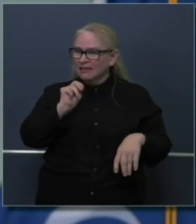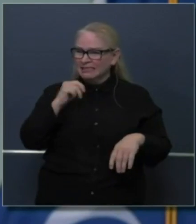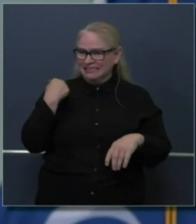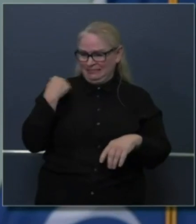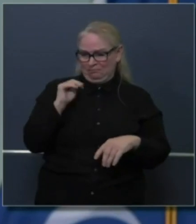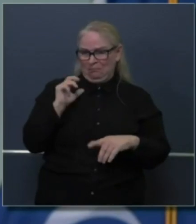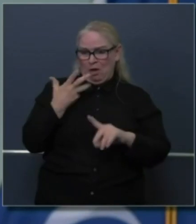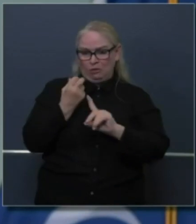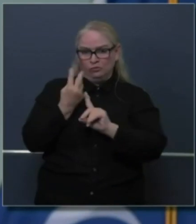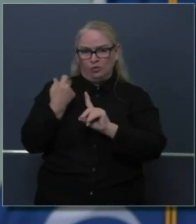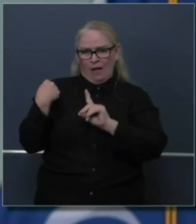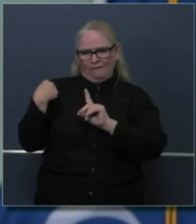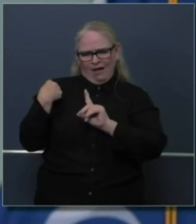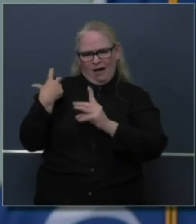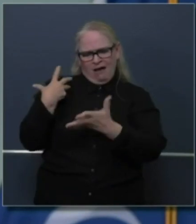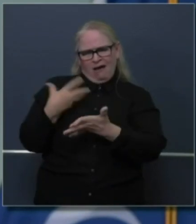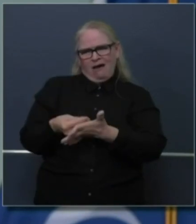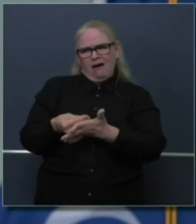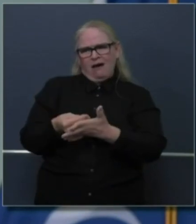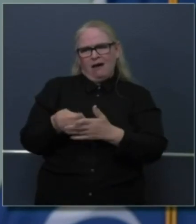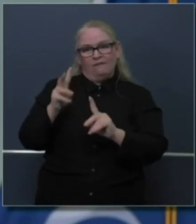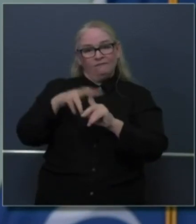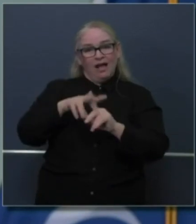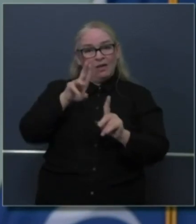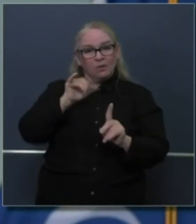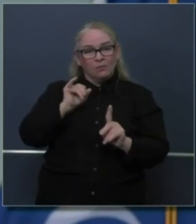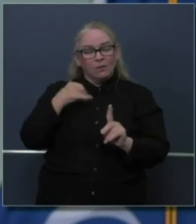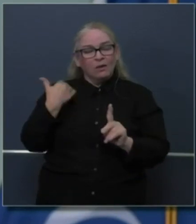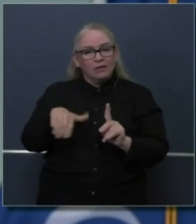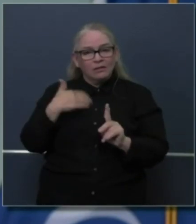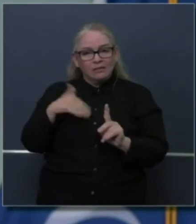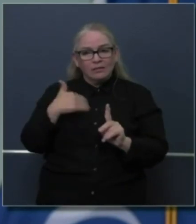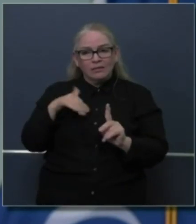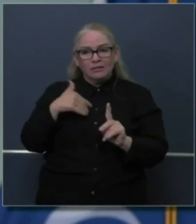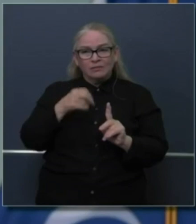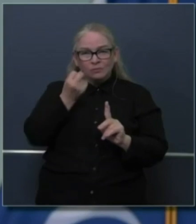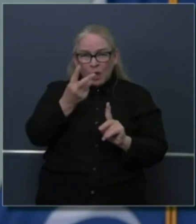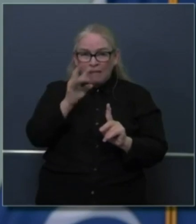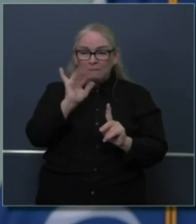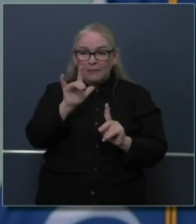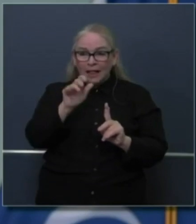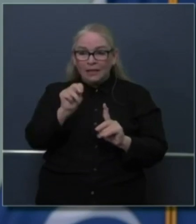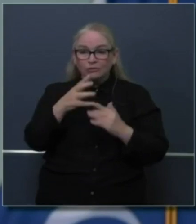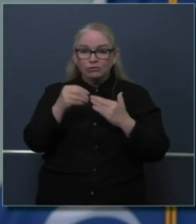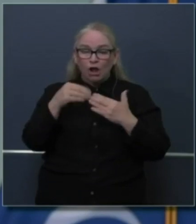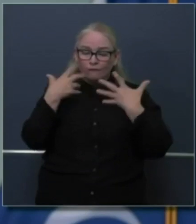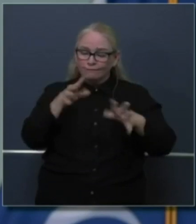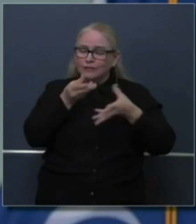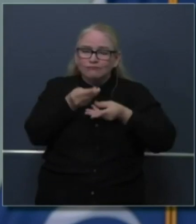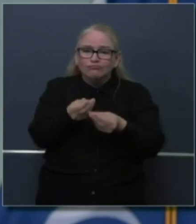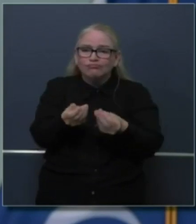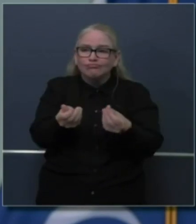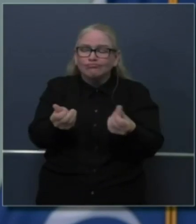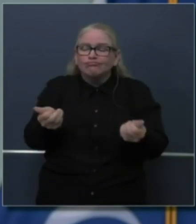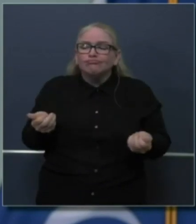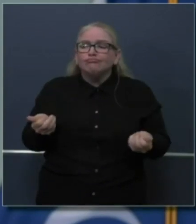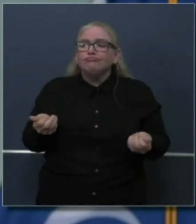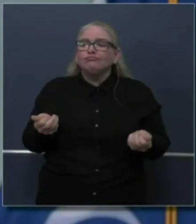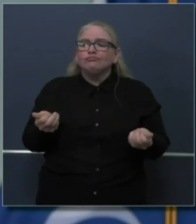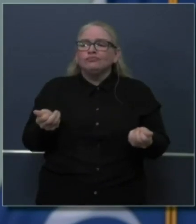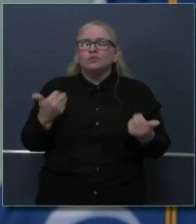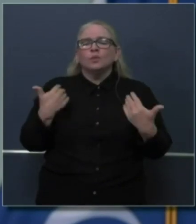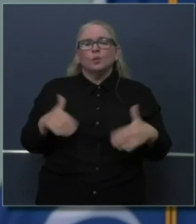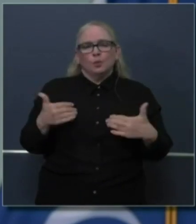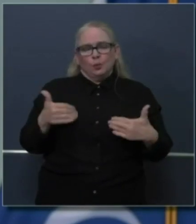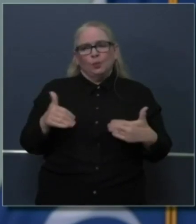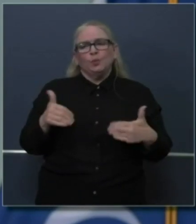have filed for unemployment insurance. Almost $12 billion, $11.9 billion of unemployment claims have been processed.